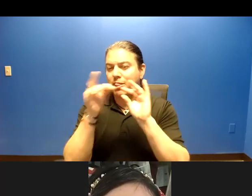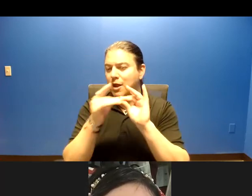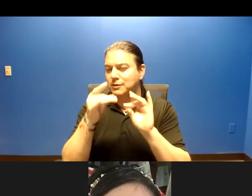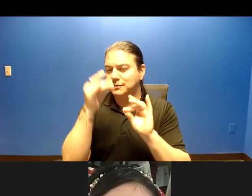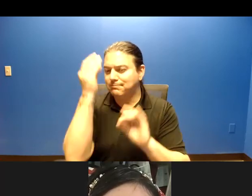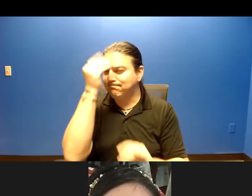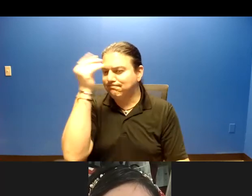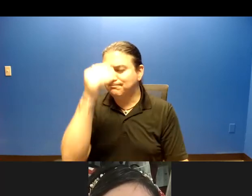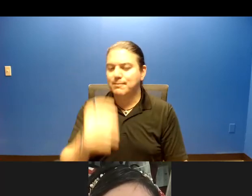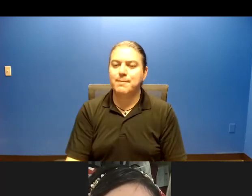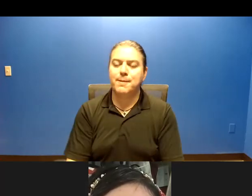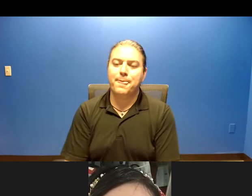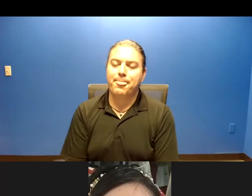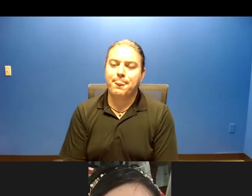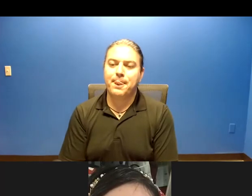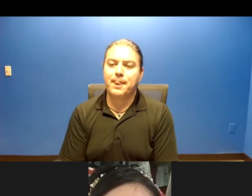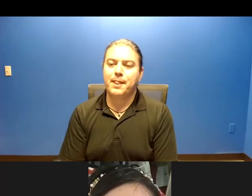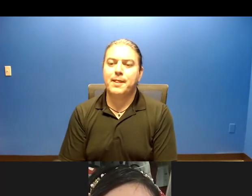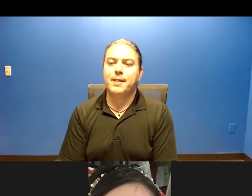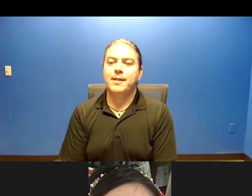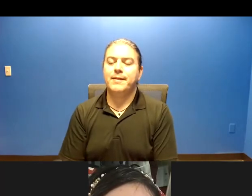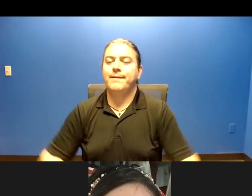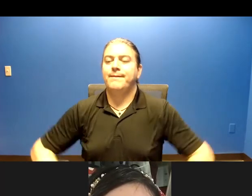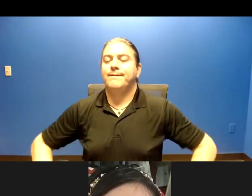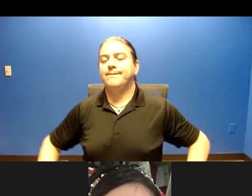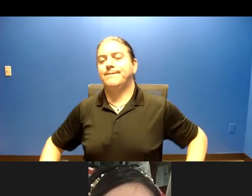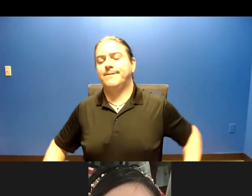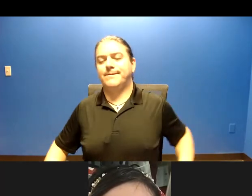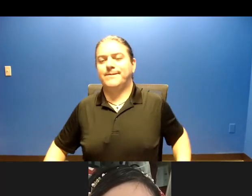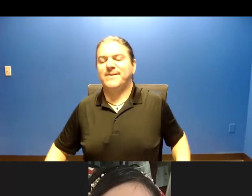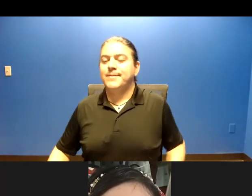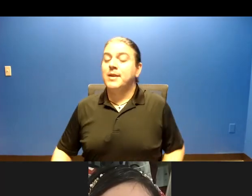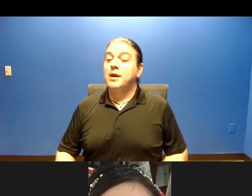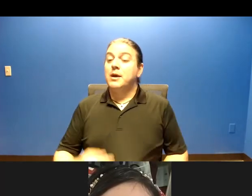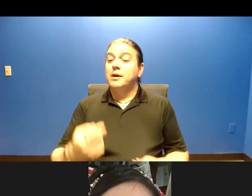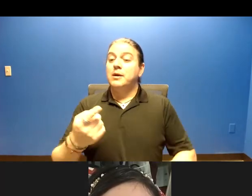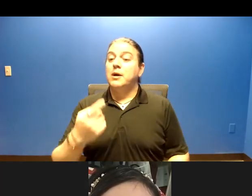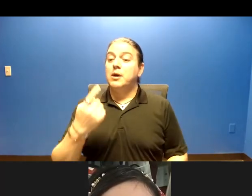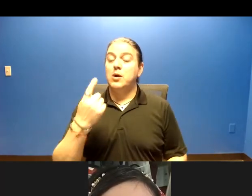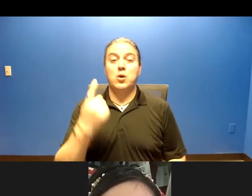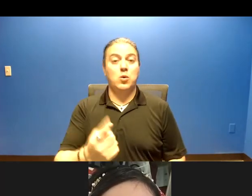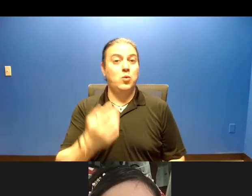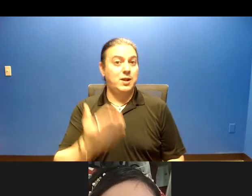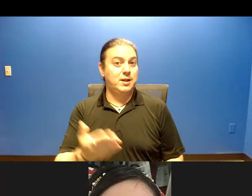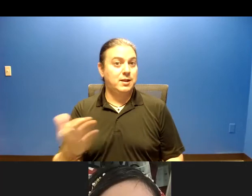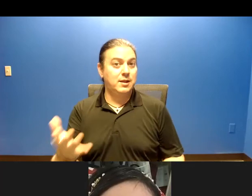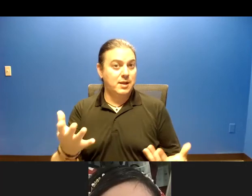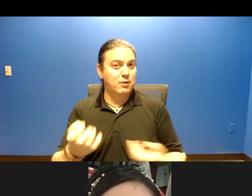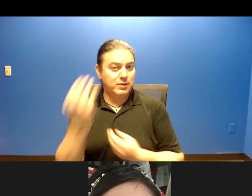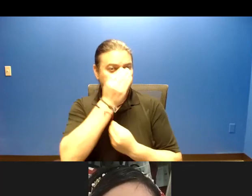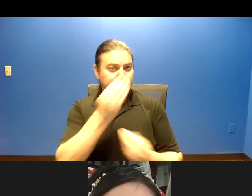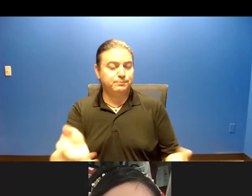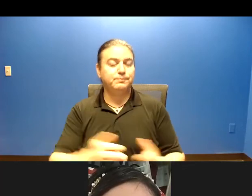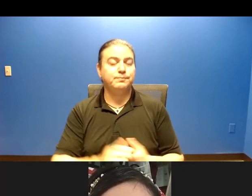Yeah. So I think the one thing I would like to impart is